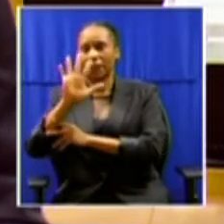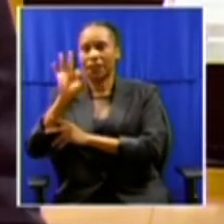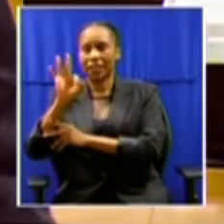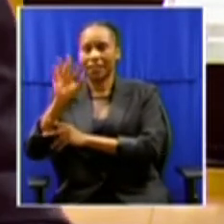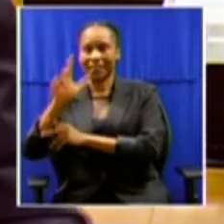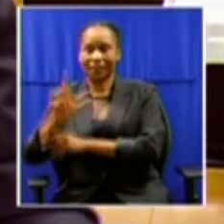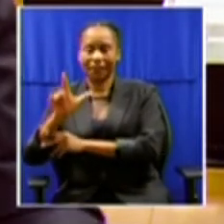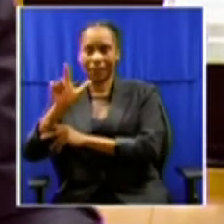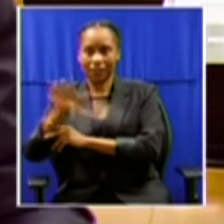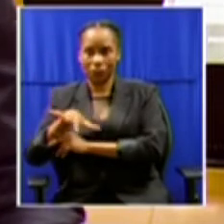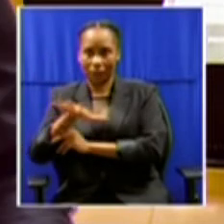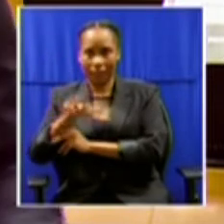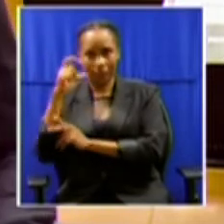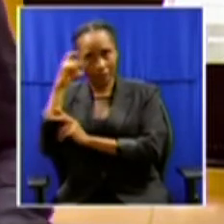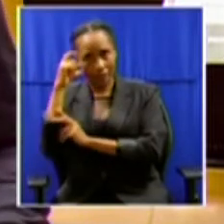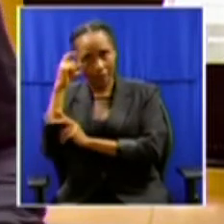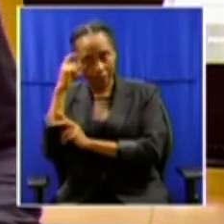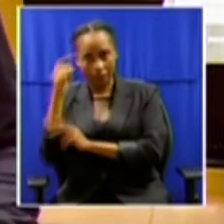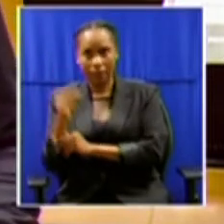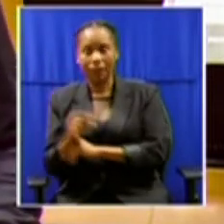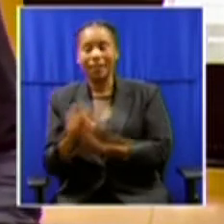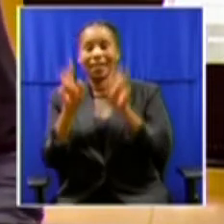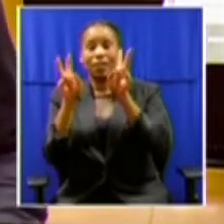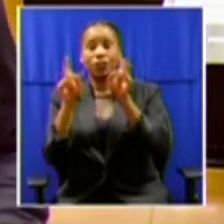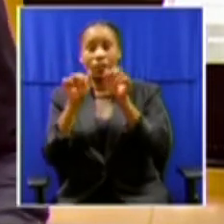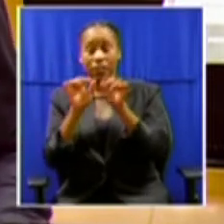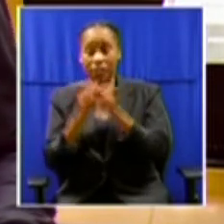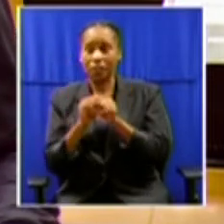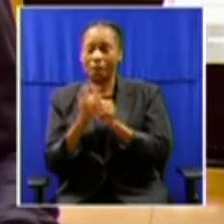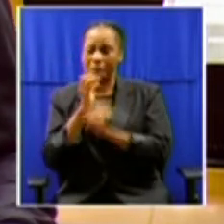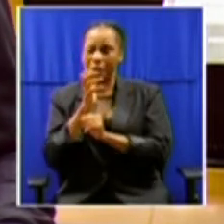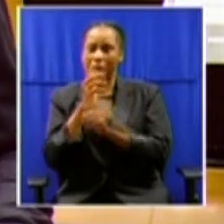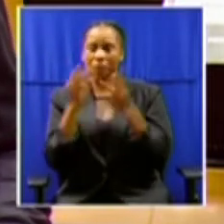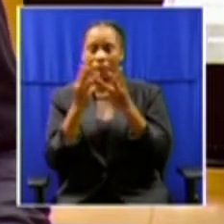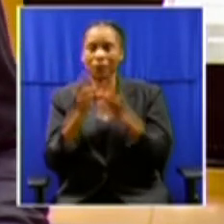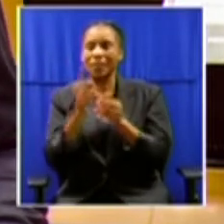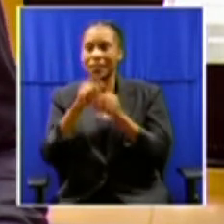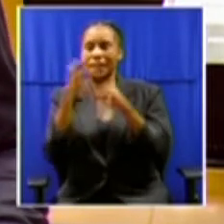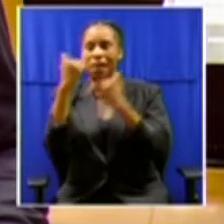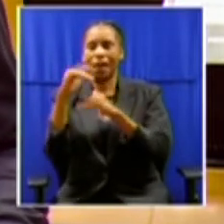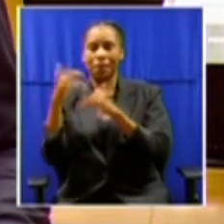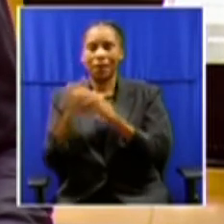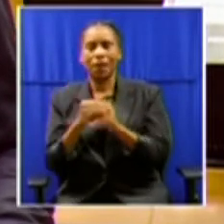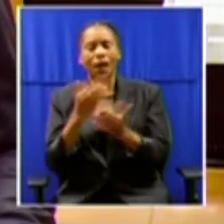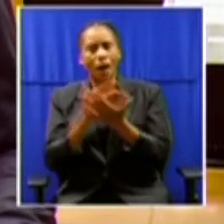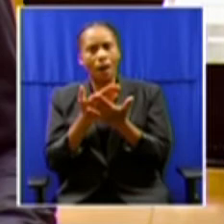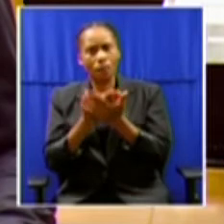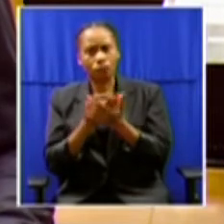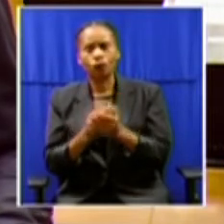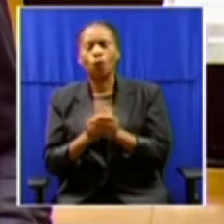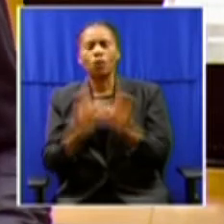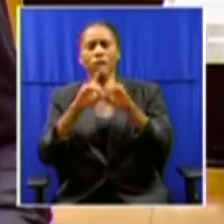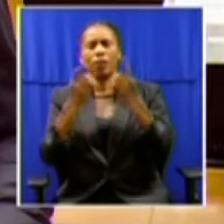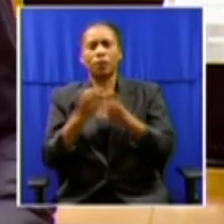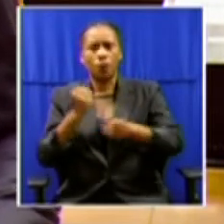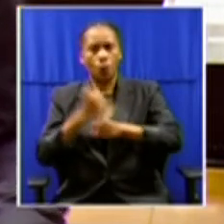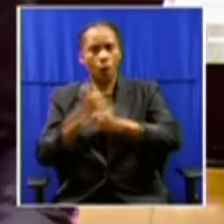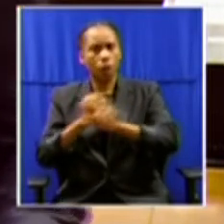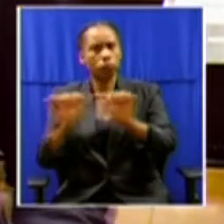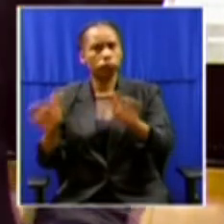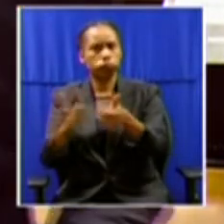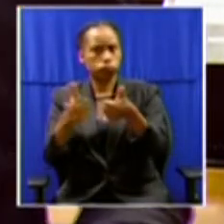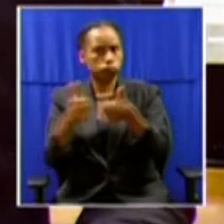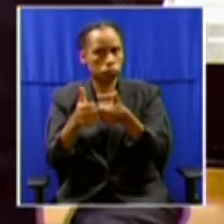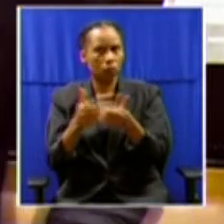The impact of overcrowding is not only limited to the ability of the department to run corrective programs to rehabilitate